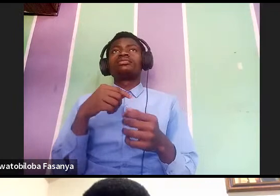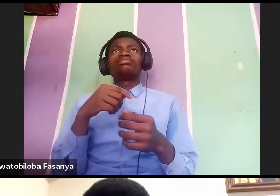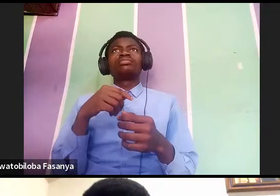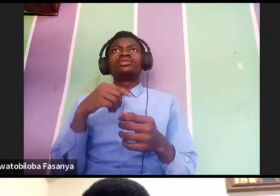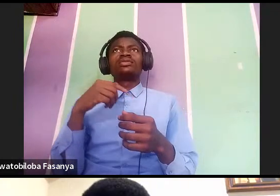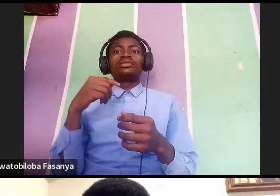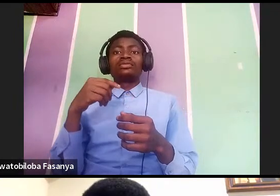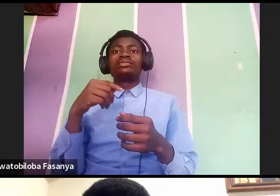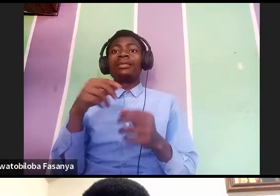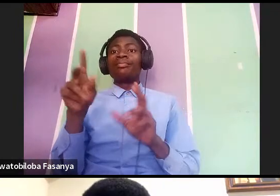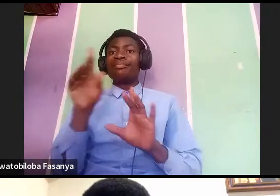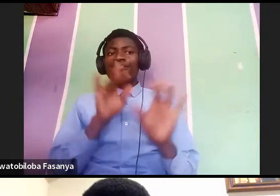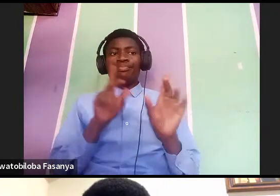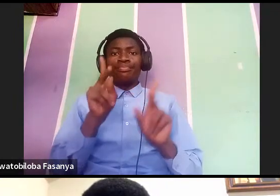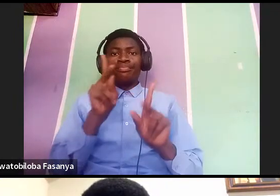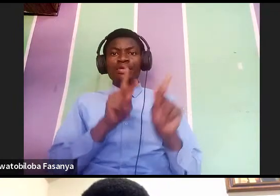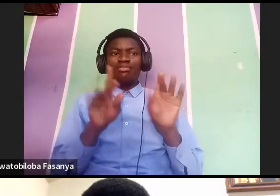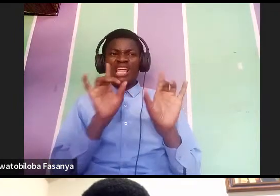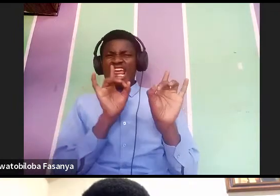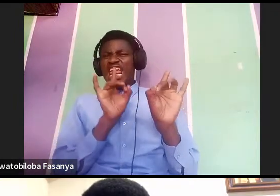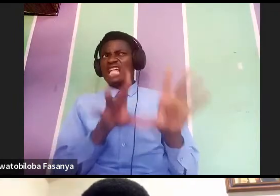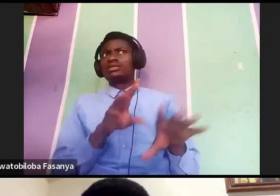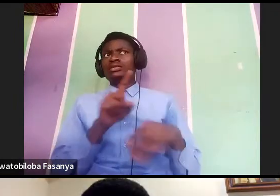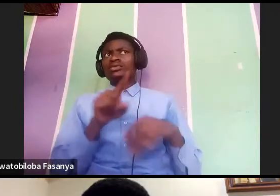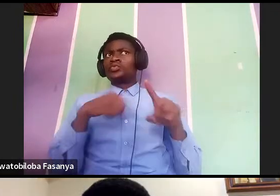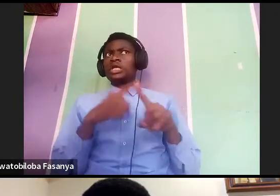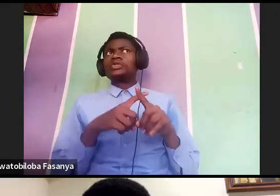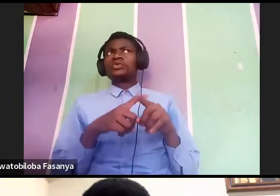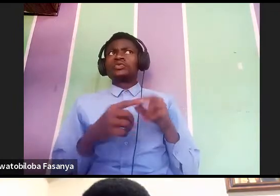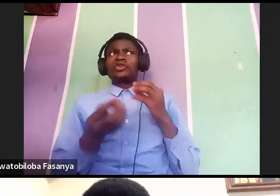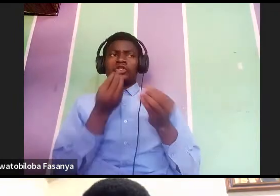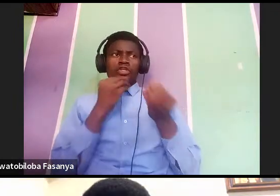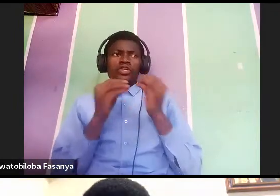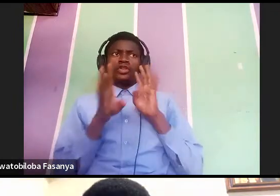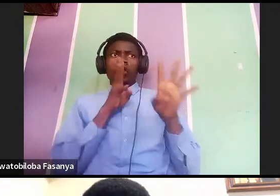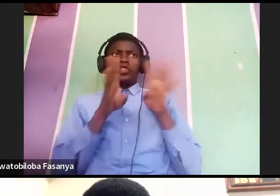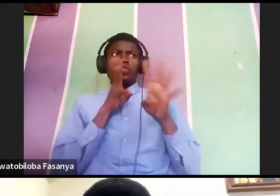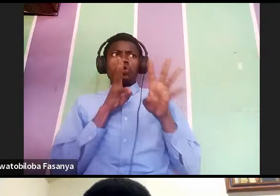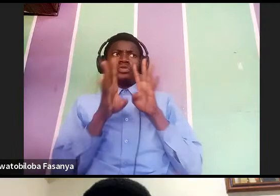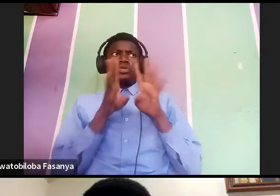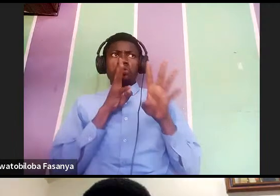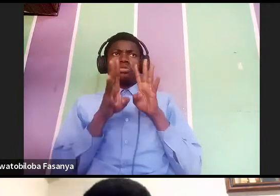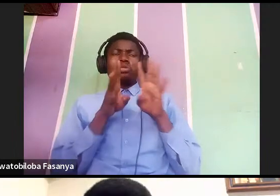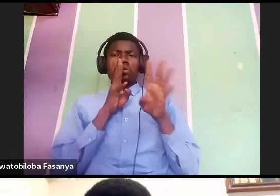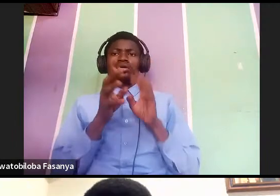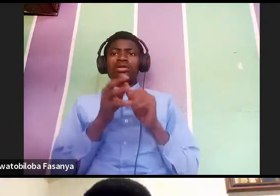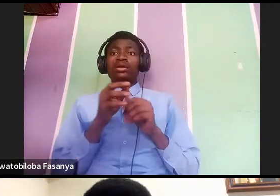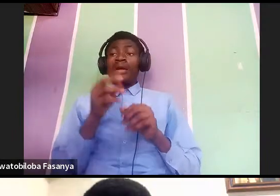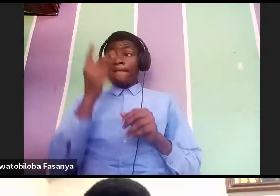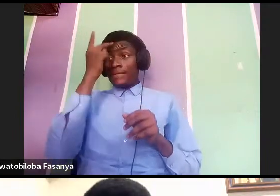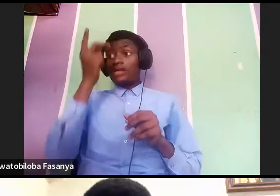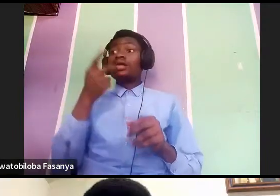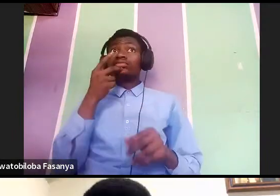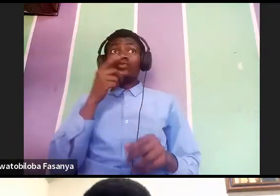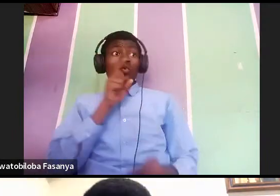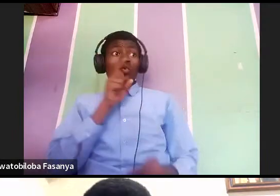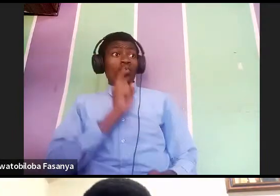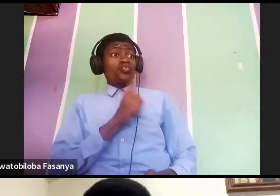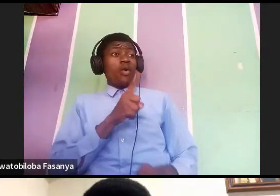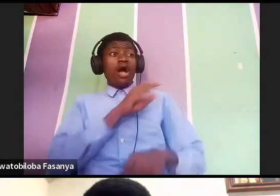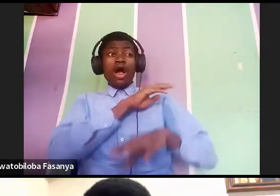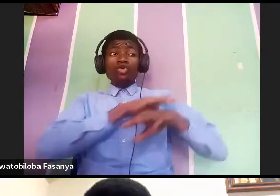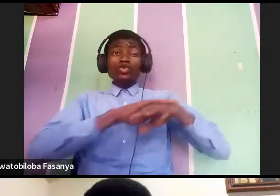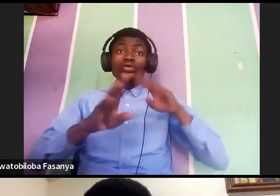we're hitting and our parents says don't talk. And I still find myself doing that even though as an adult. And I think conversations around